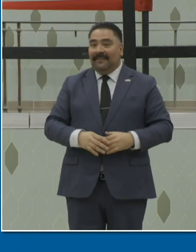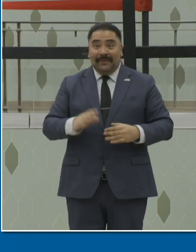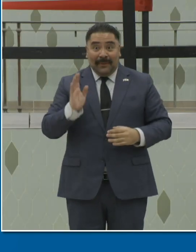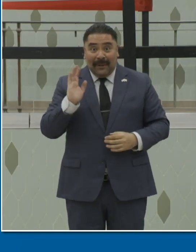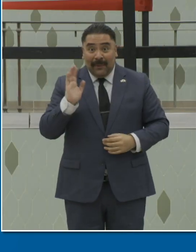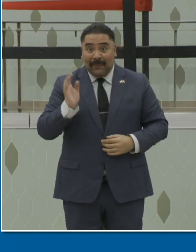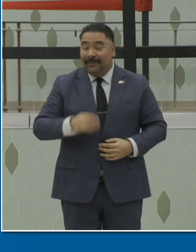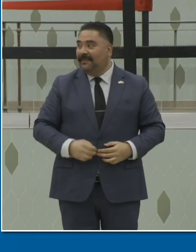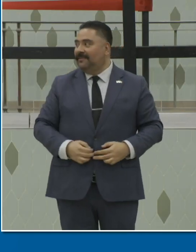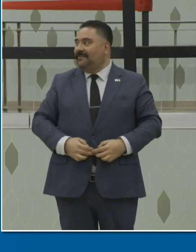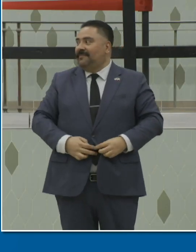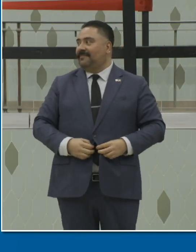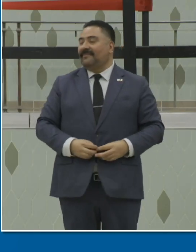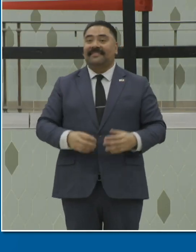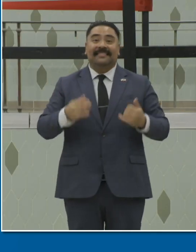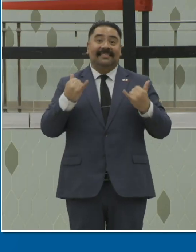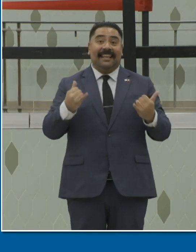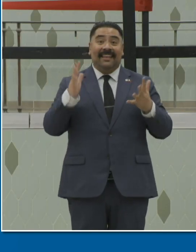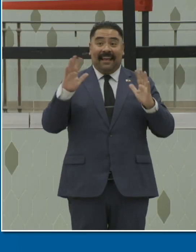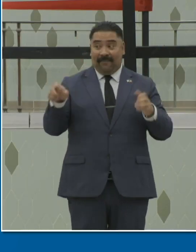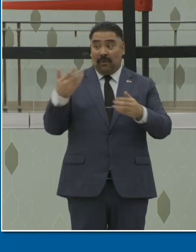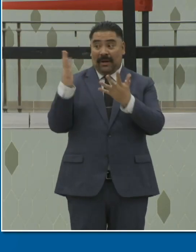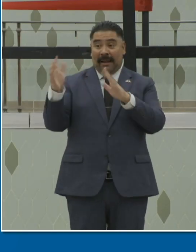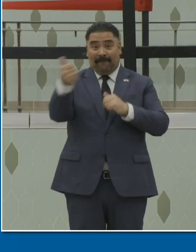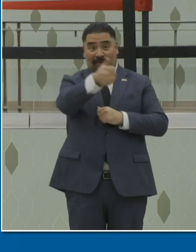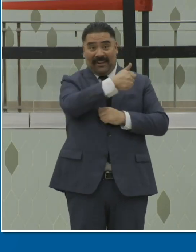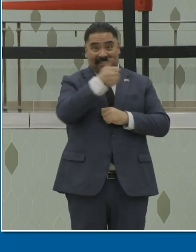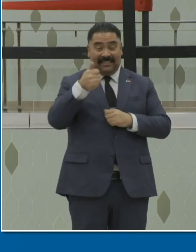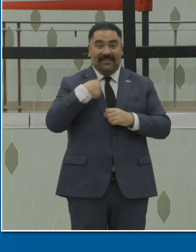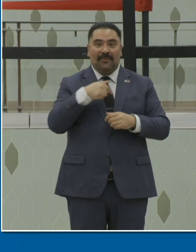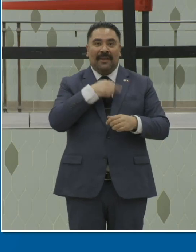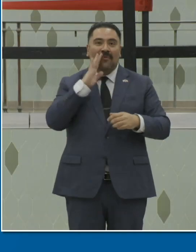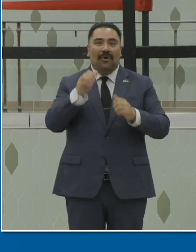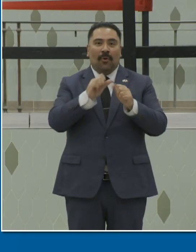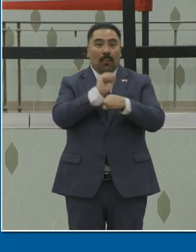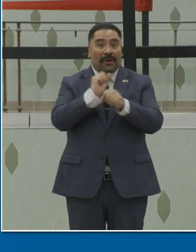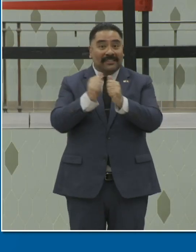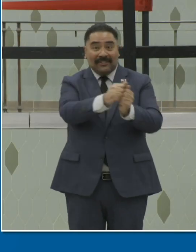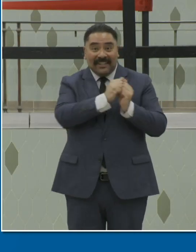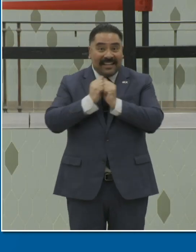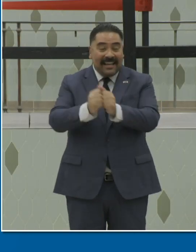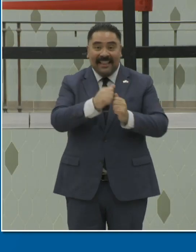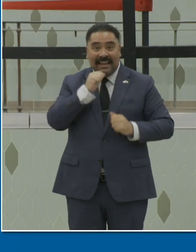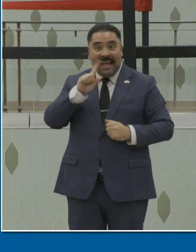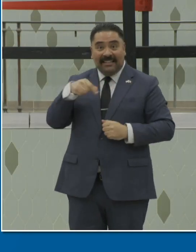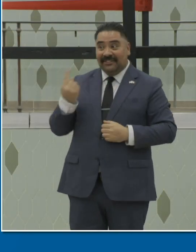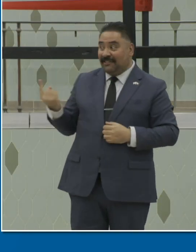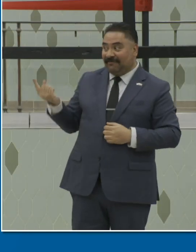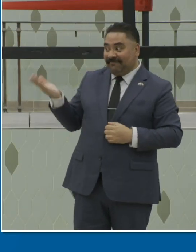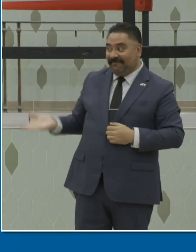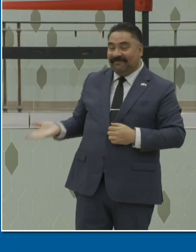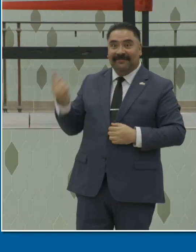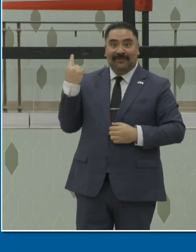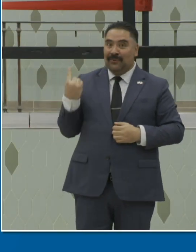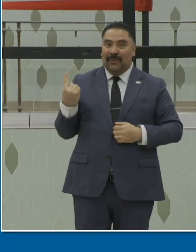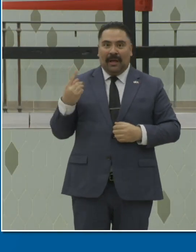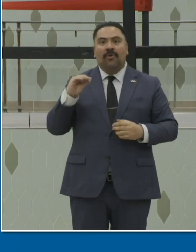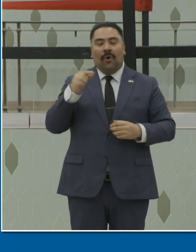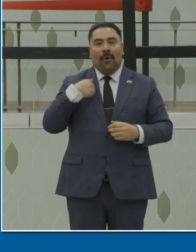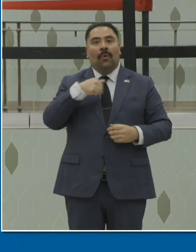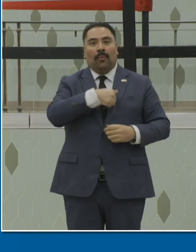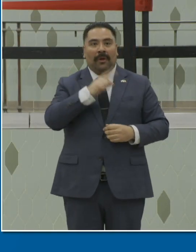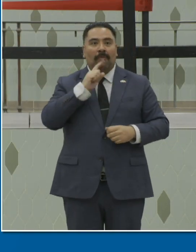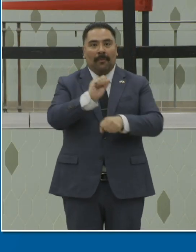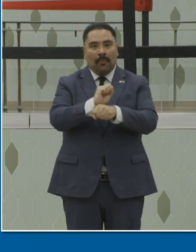Hello. Now you have to clap for yourselves, because we're going to do this together. This is not just a one-person experience. We're